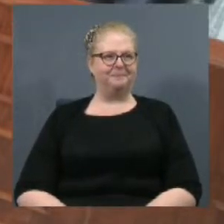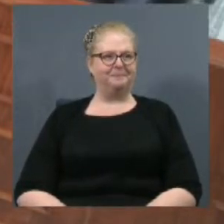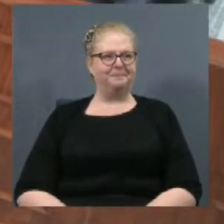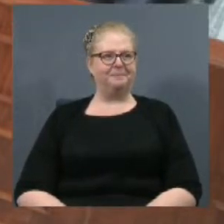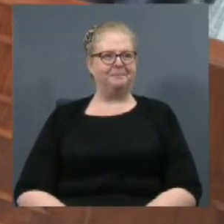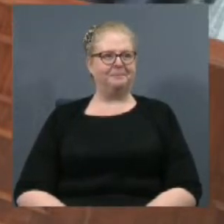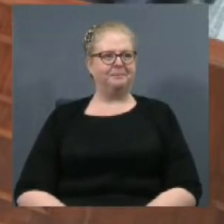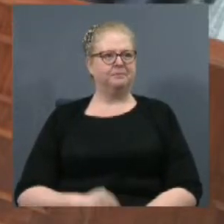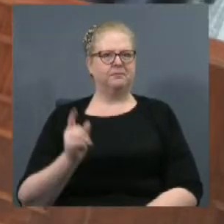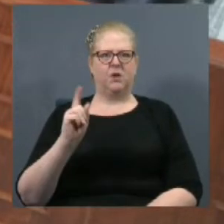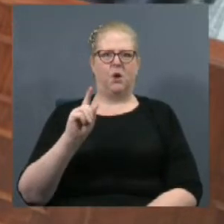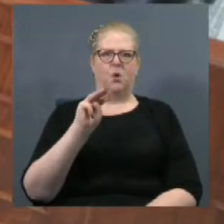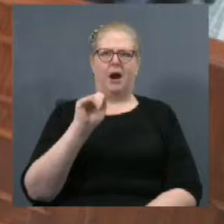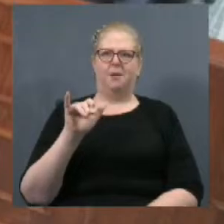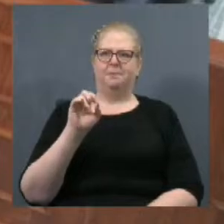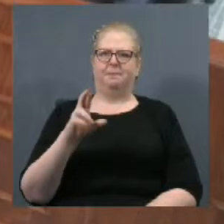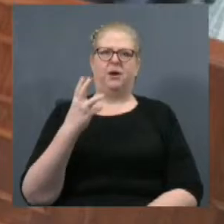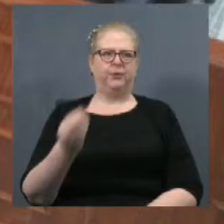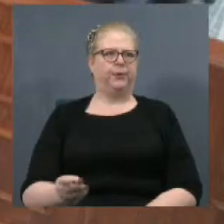Where's the mayor?